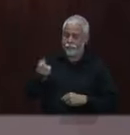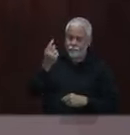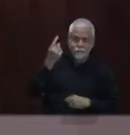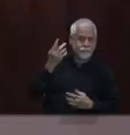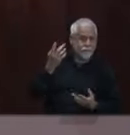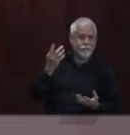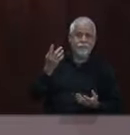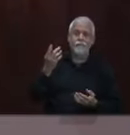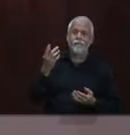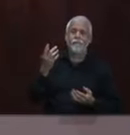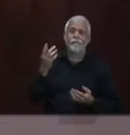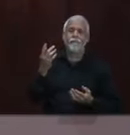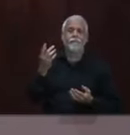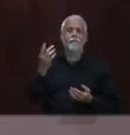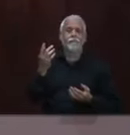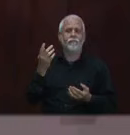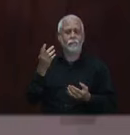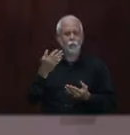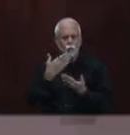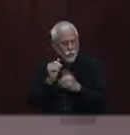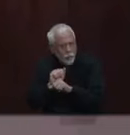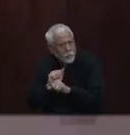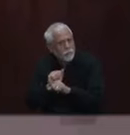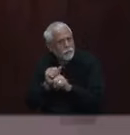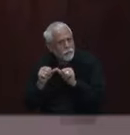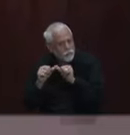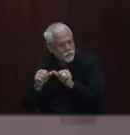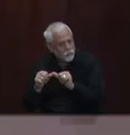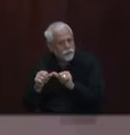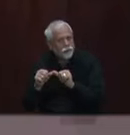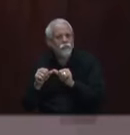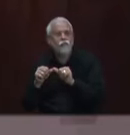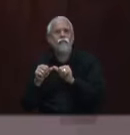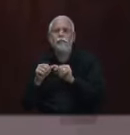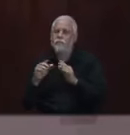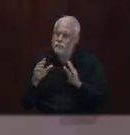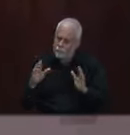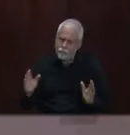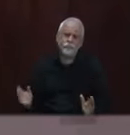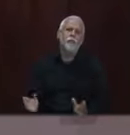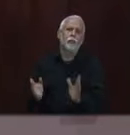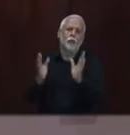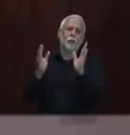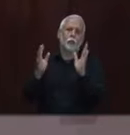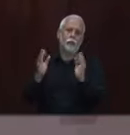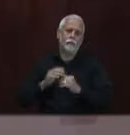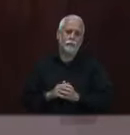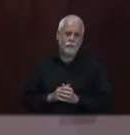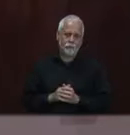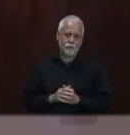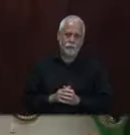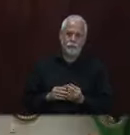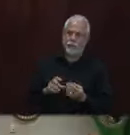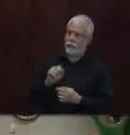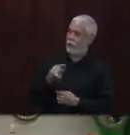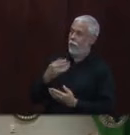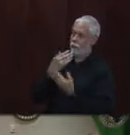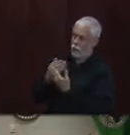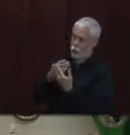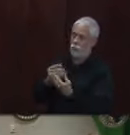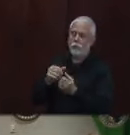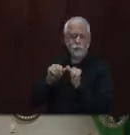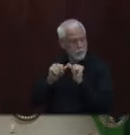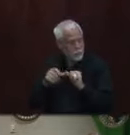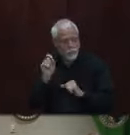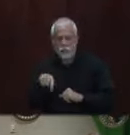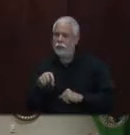that they are doing a good job, and they need to keep it up. Thank you. Yeah, we have to keep